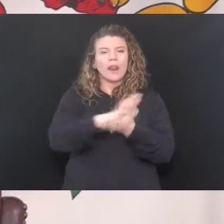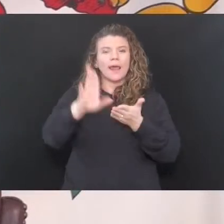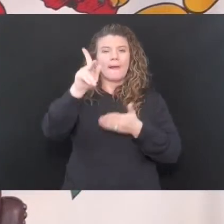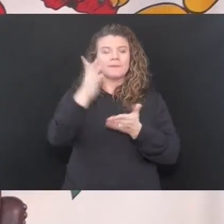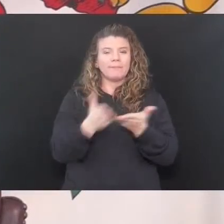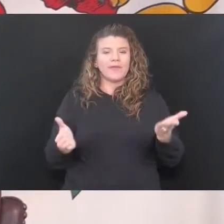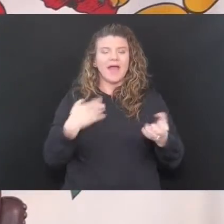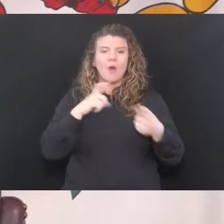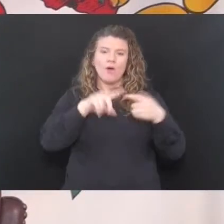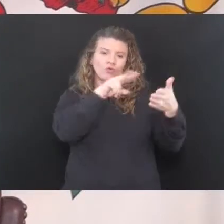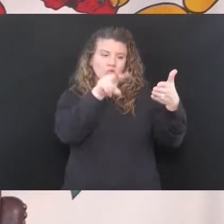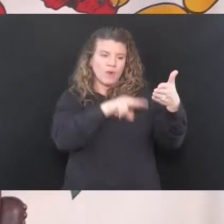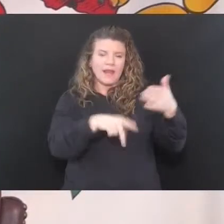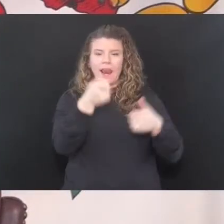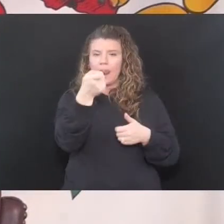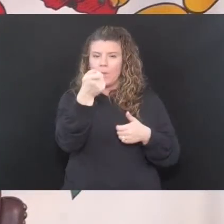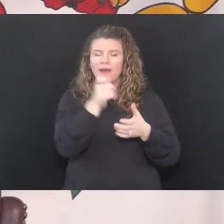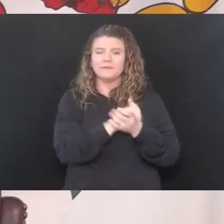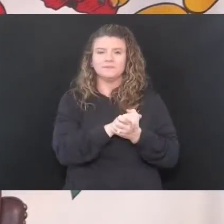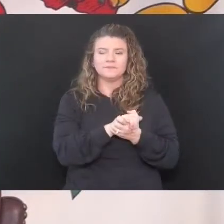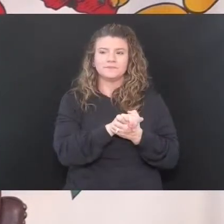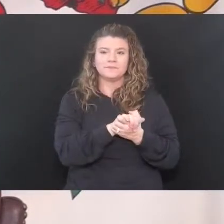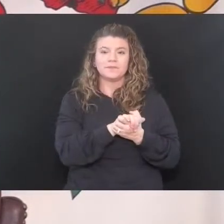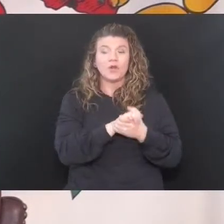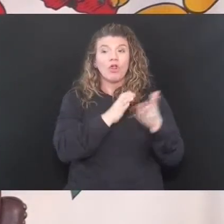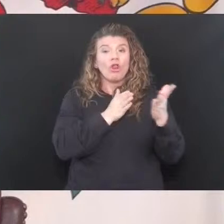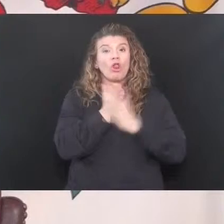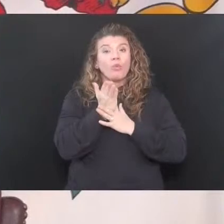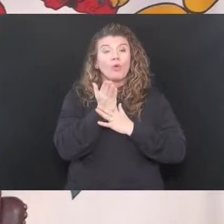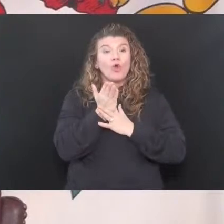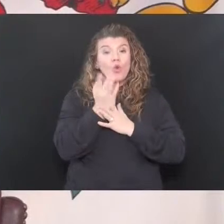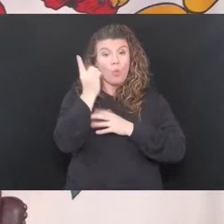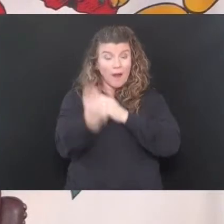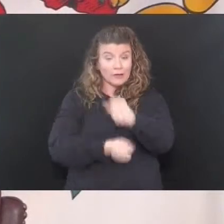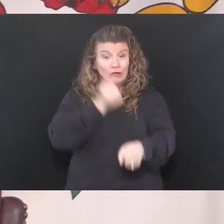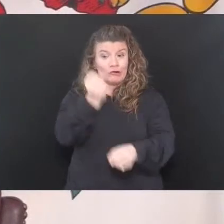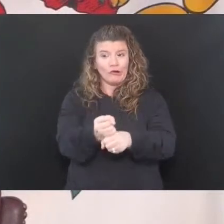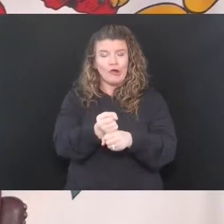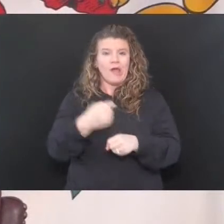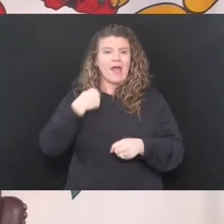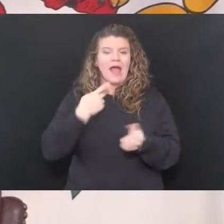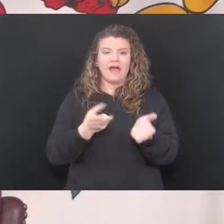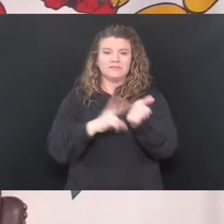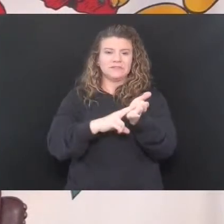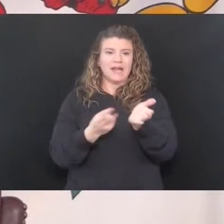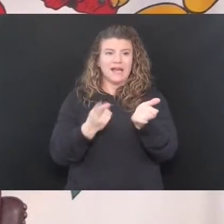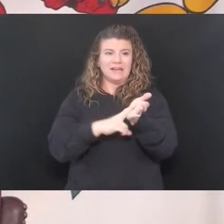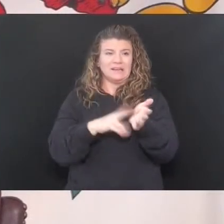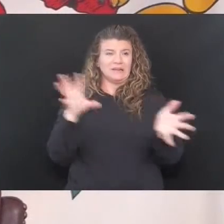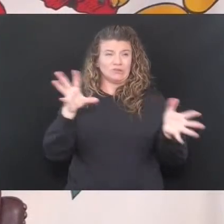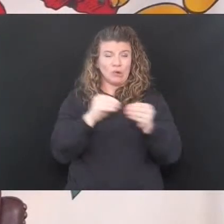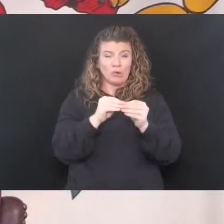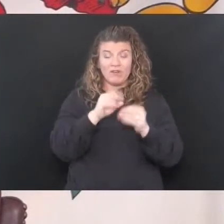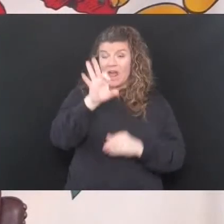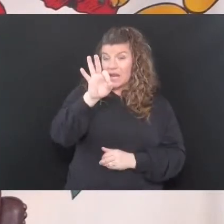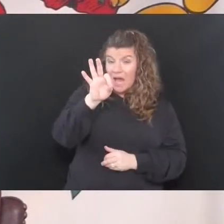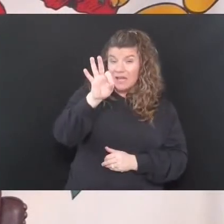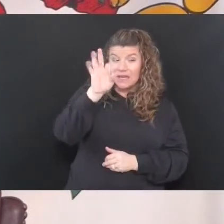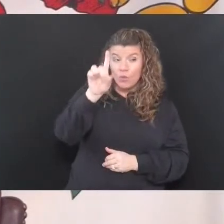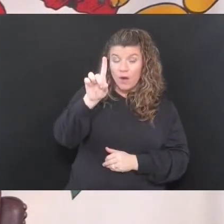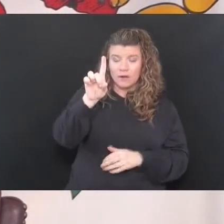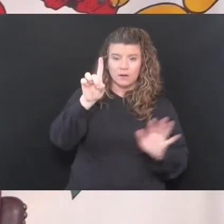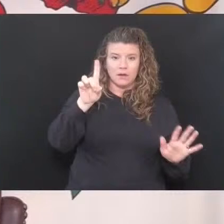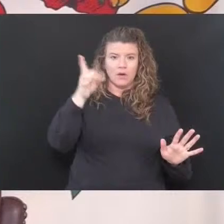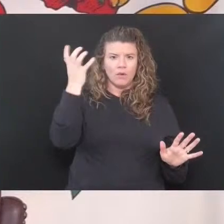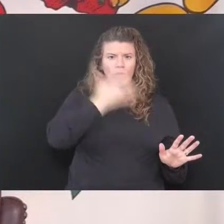read to you just a little bit, but throughout the past year, I have signed a total of 91, gosh,